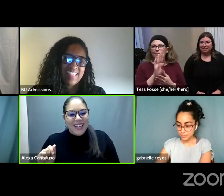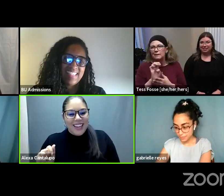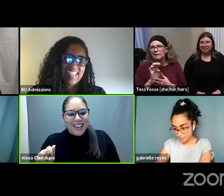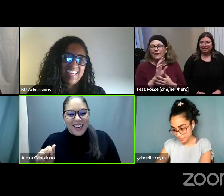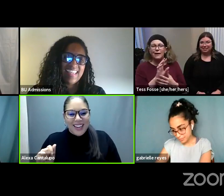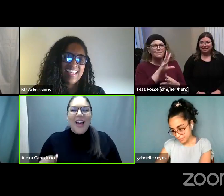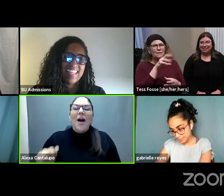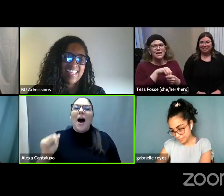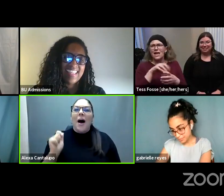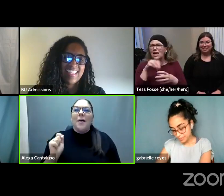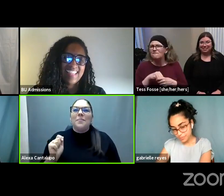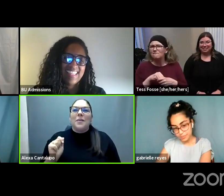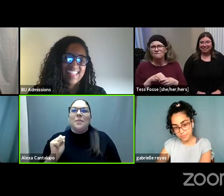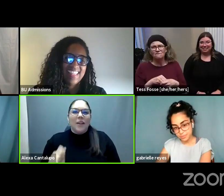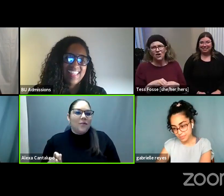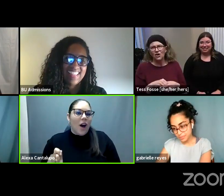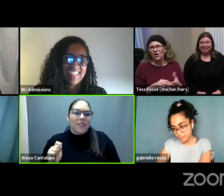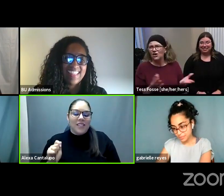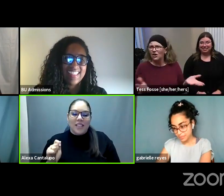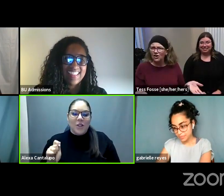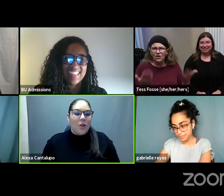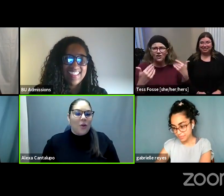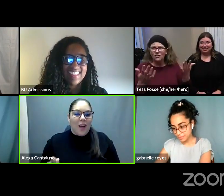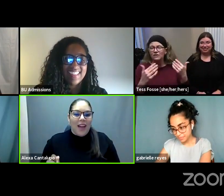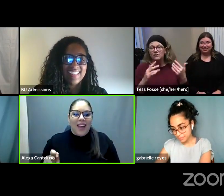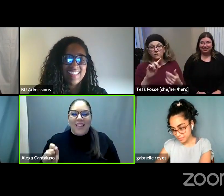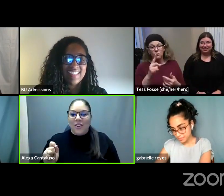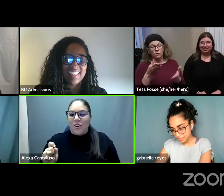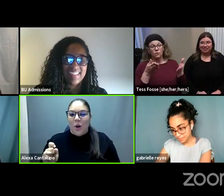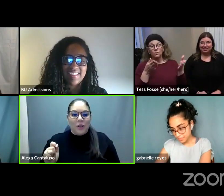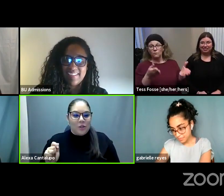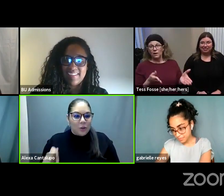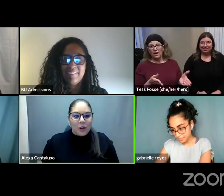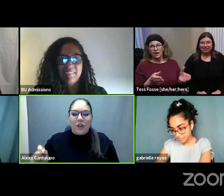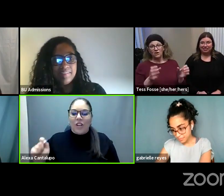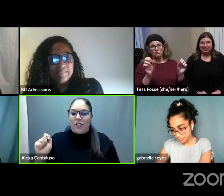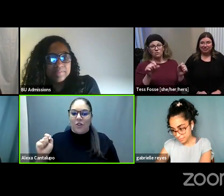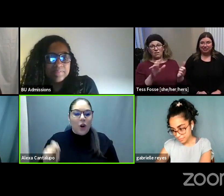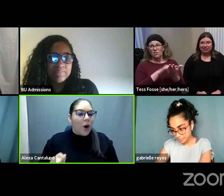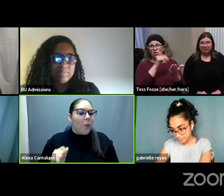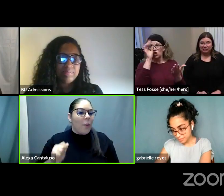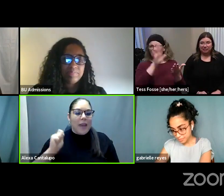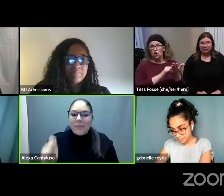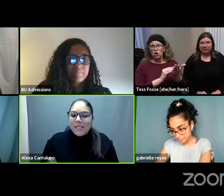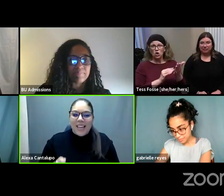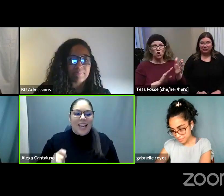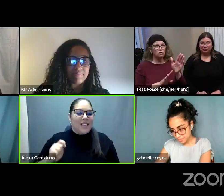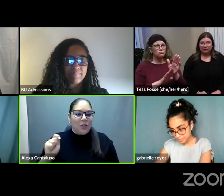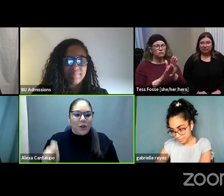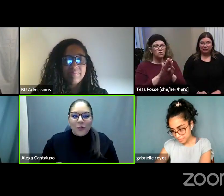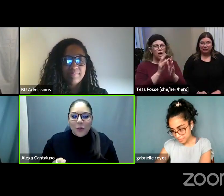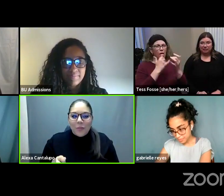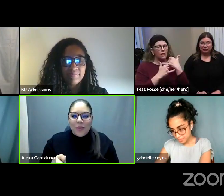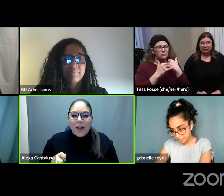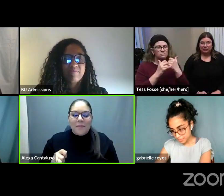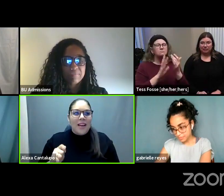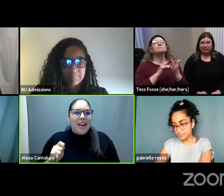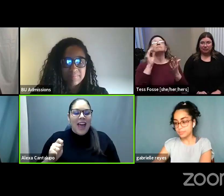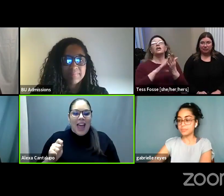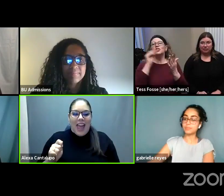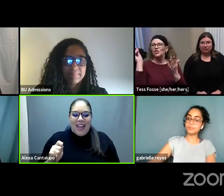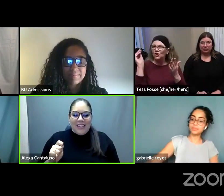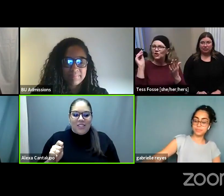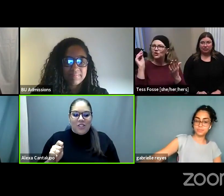involved. Be involved because that's the only way that you're going to learn and grow, make mistakes and learn from